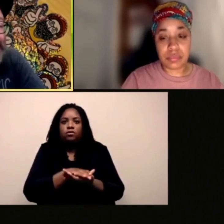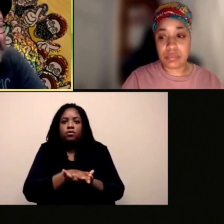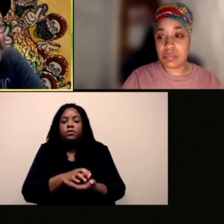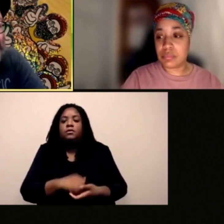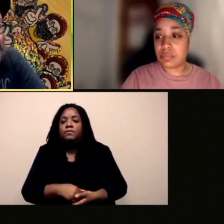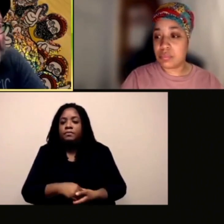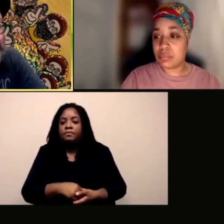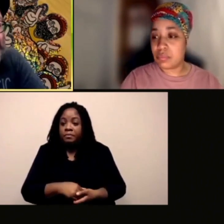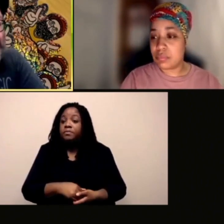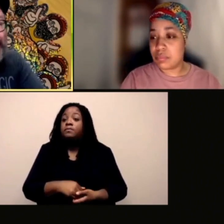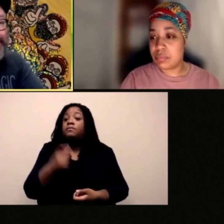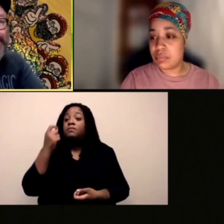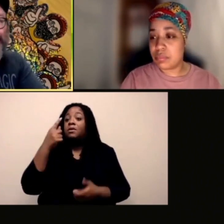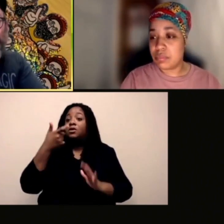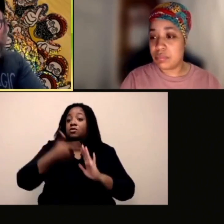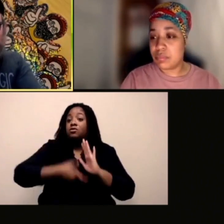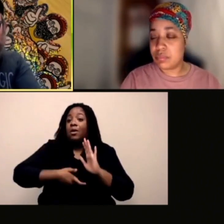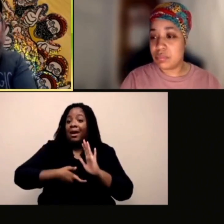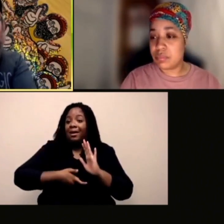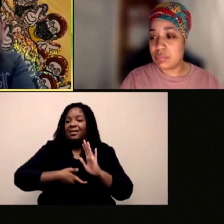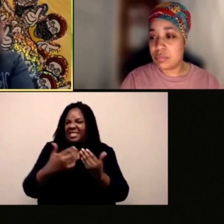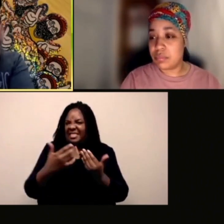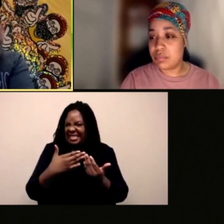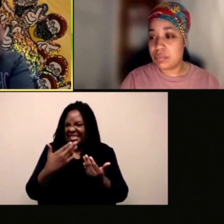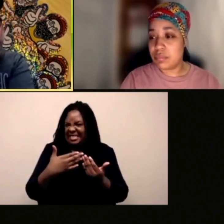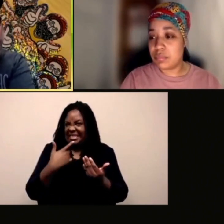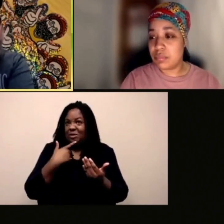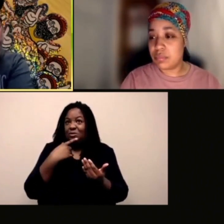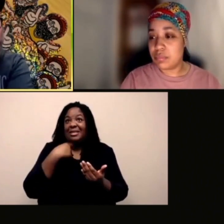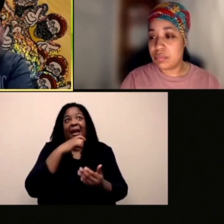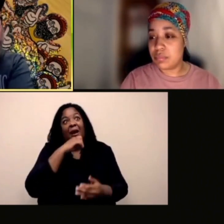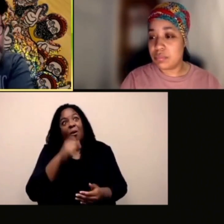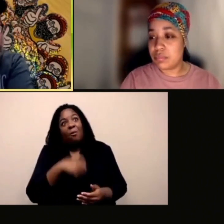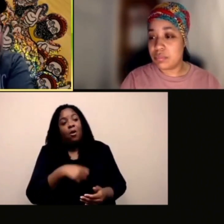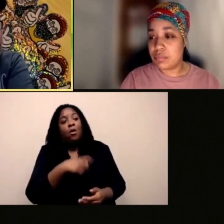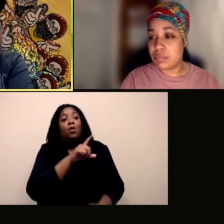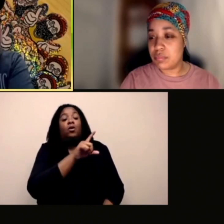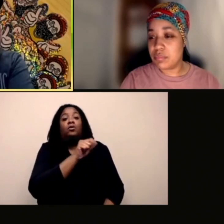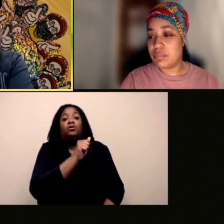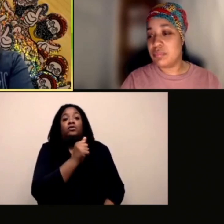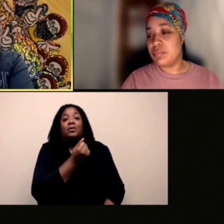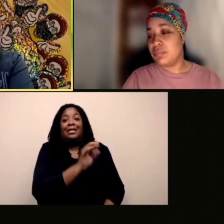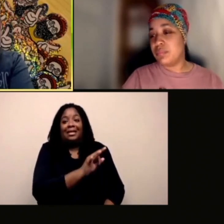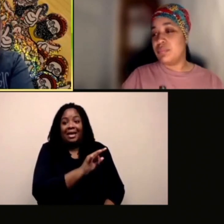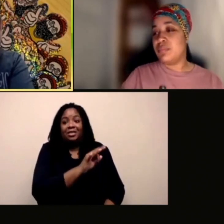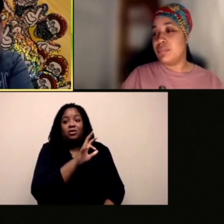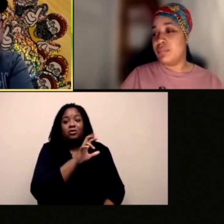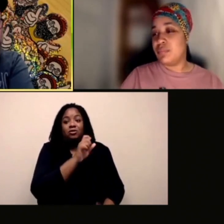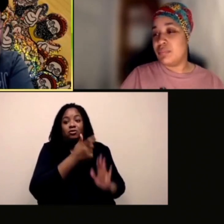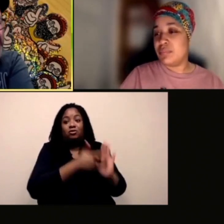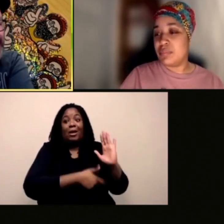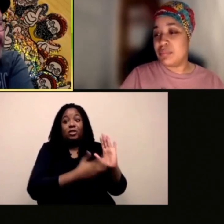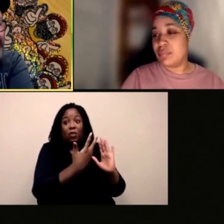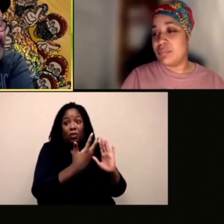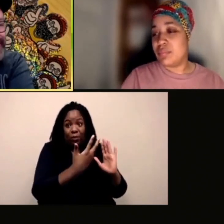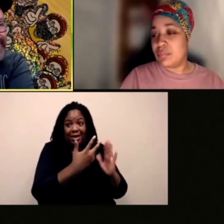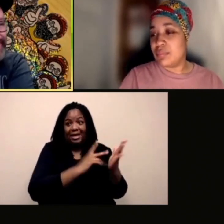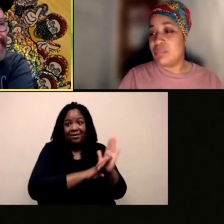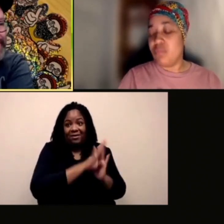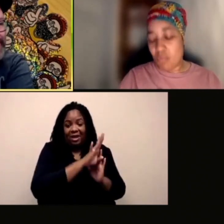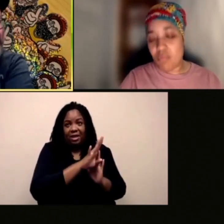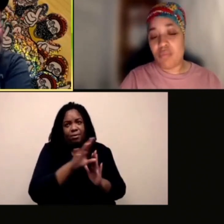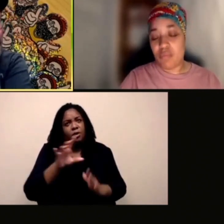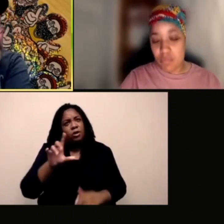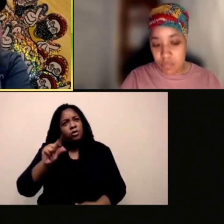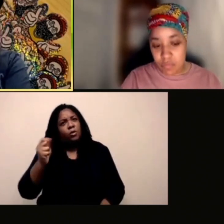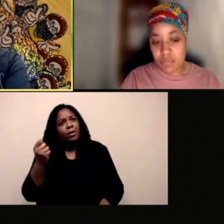with Scratch, it's really easy to date yourself, because I think we've got 2019 when Scratch 3 came out. We've got, I think, 2013, I think it was,